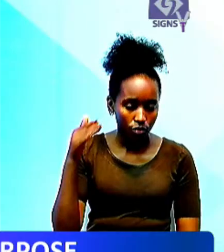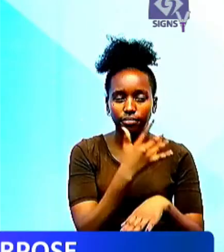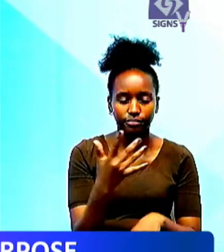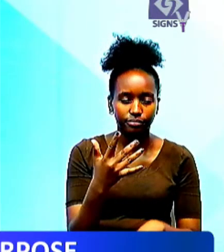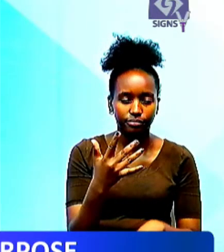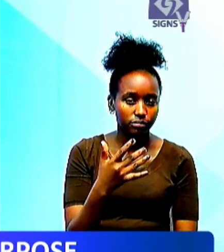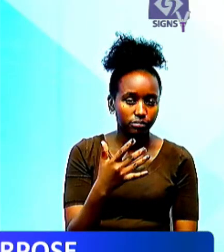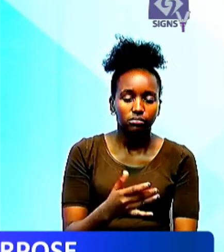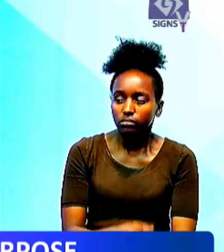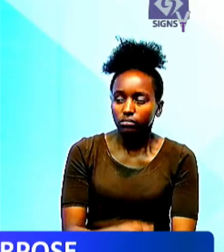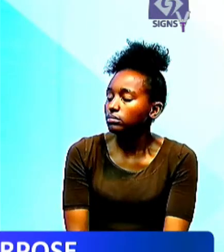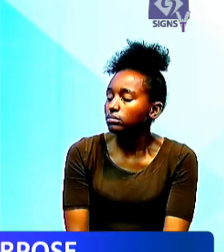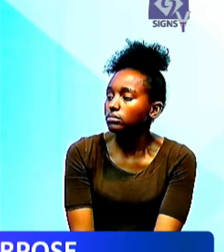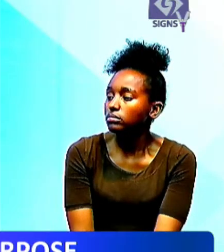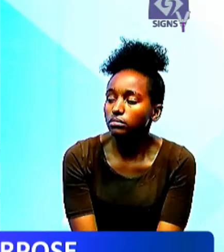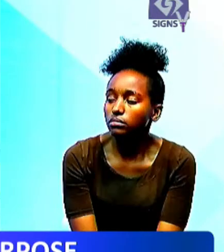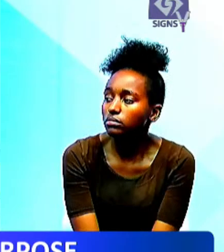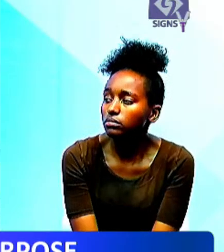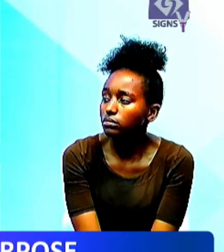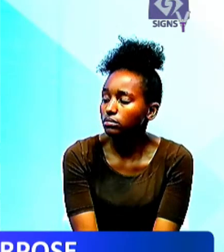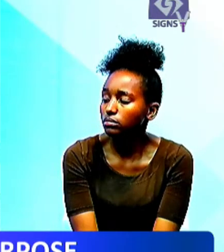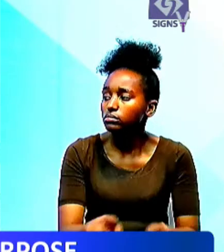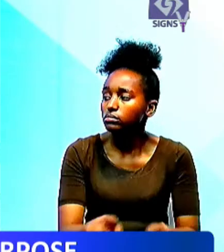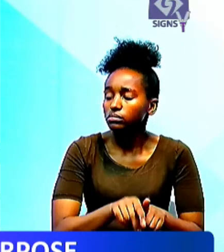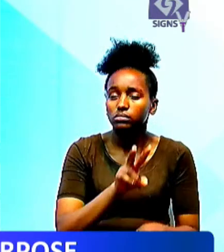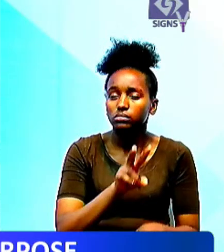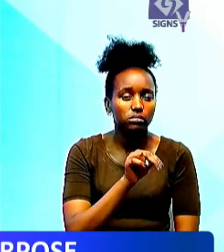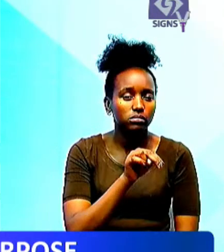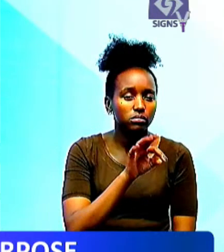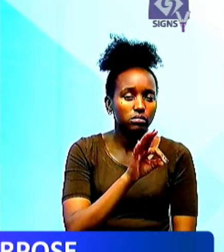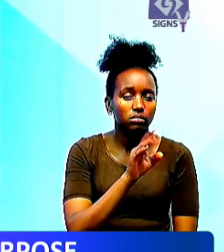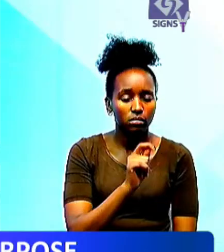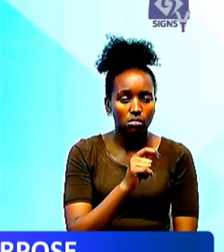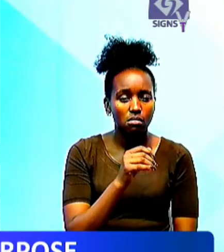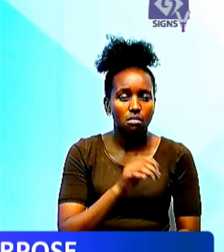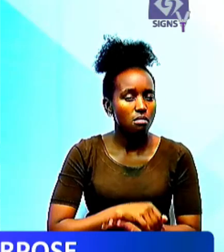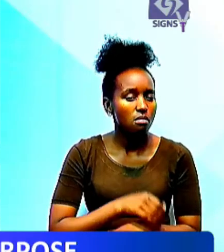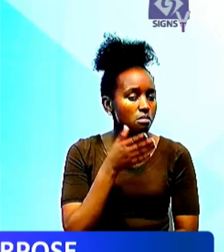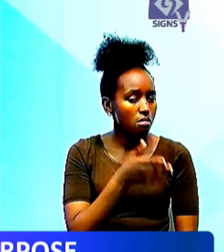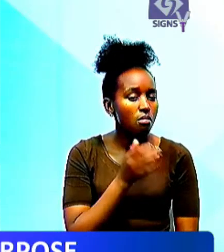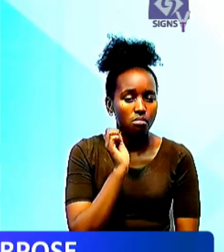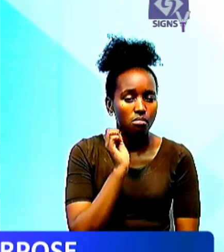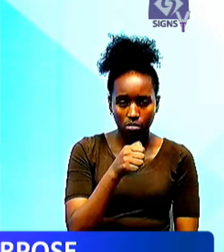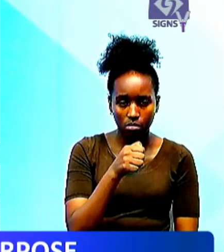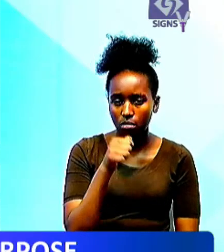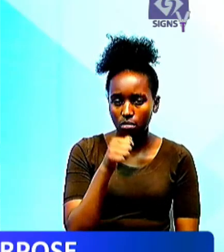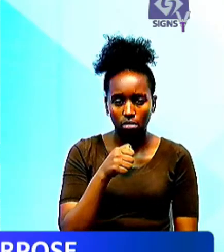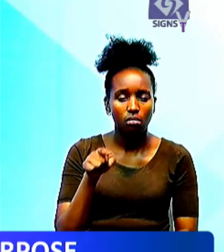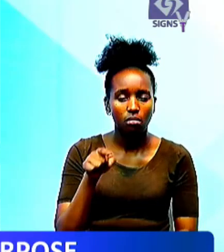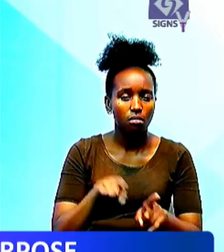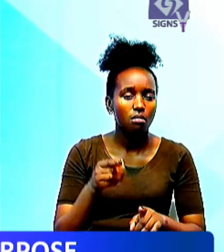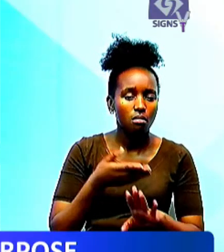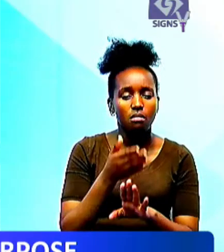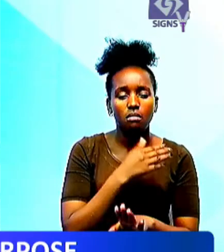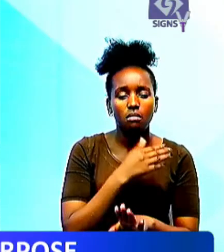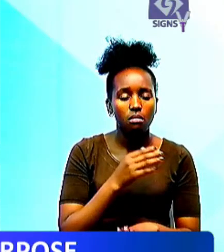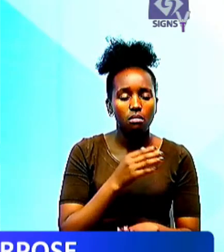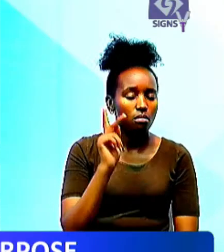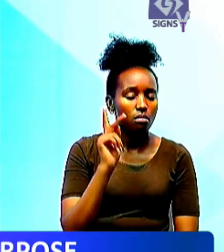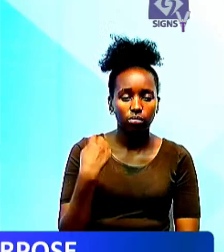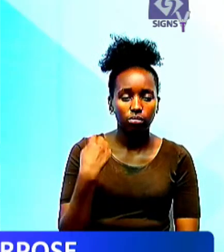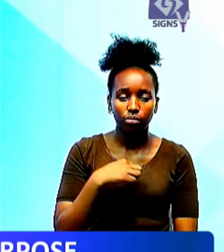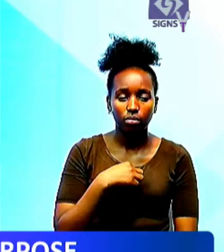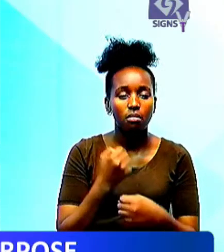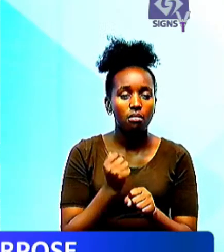this is one so that's where NFTs also come in. Yes. You remember there was a time Kenya Airways made a loss, and